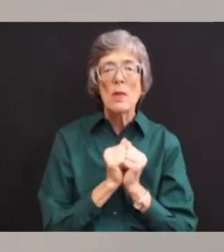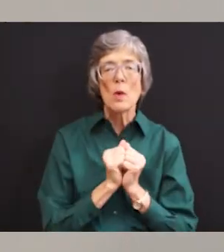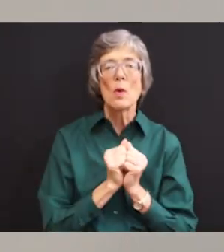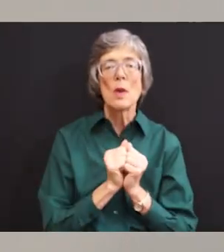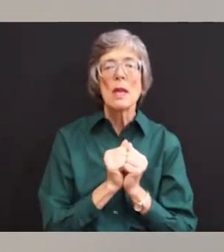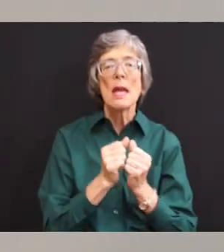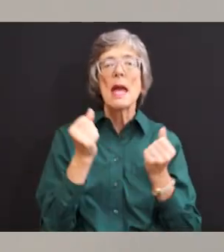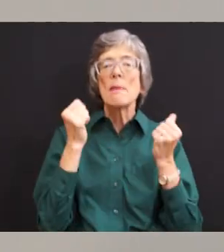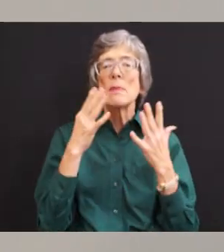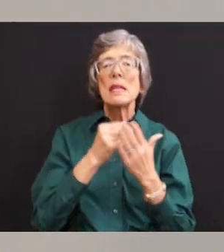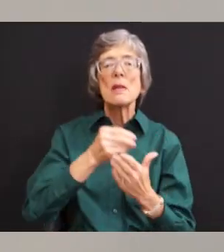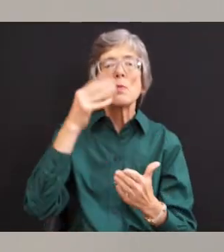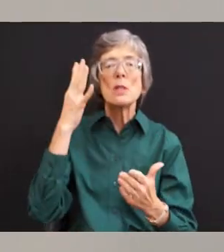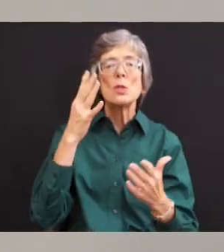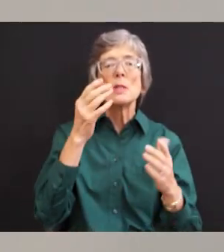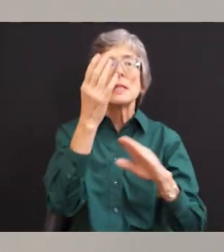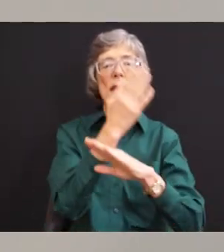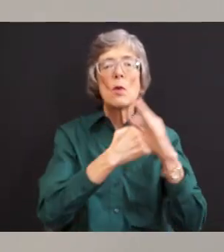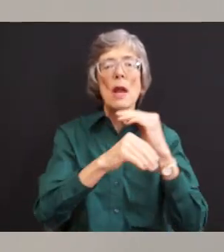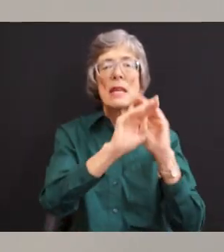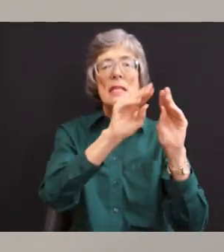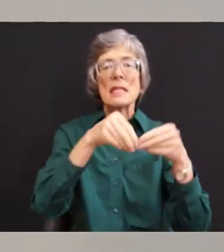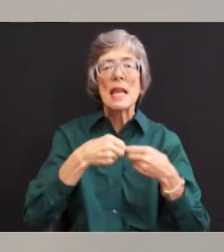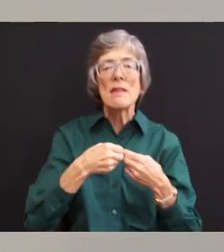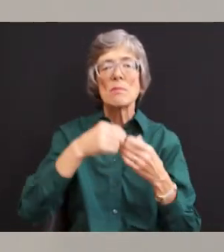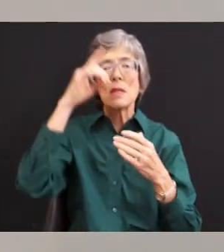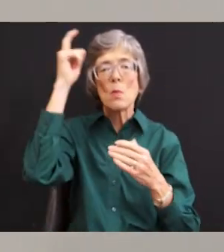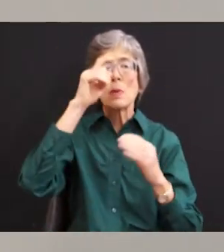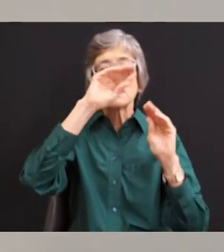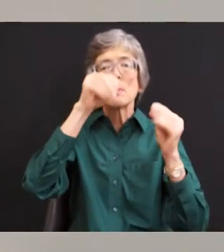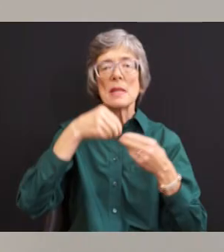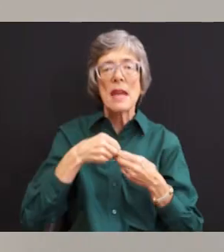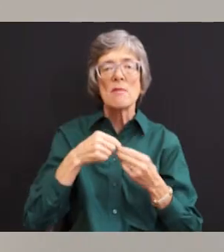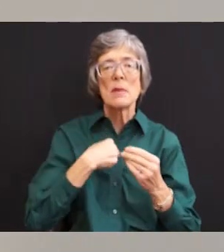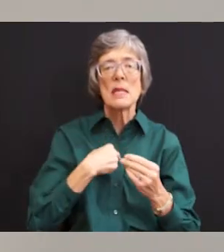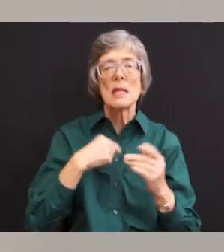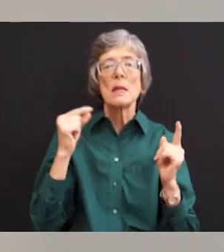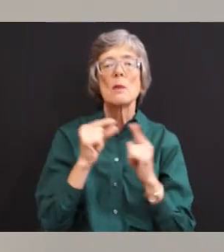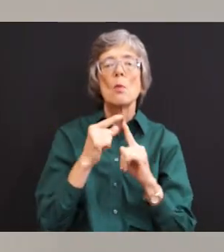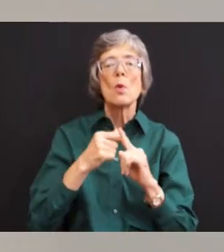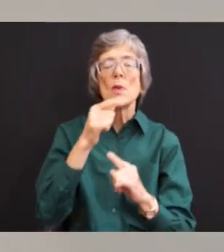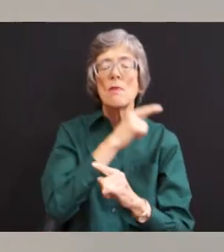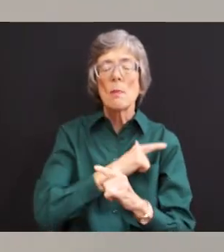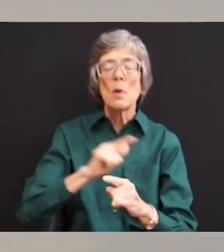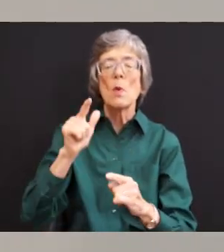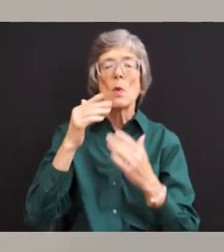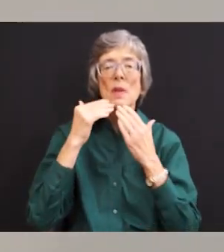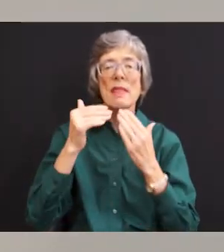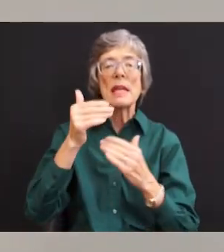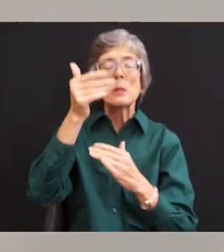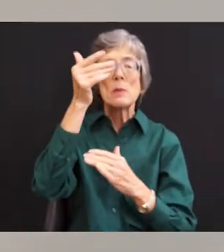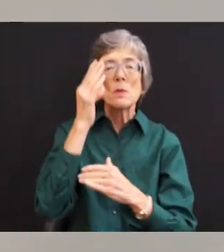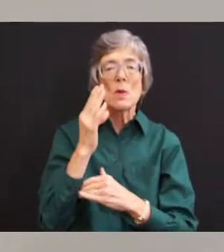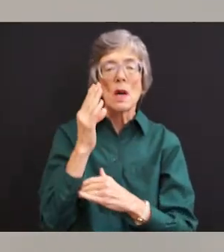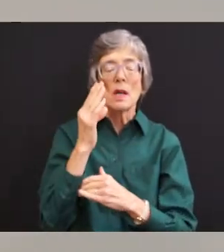countless riches at her hands. The word of the Lord. Thanks be to God.